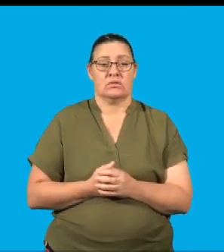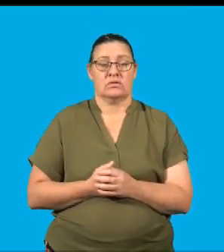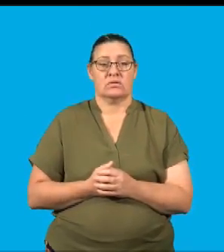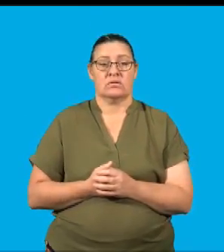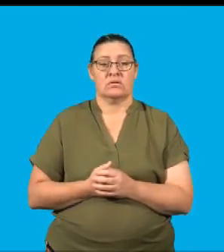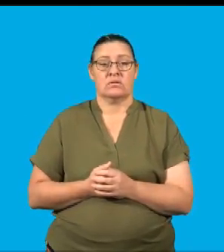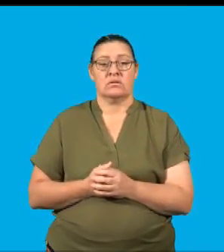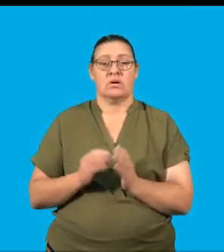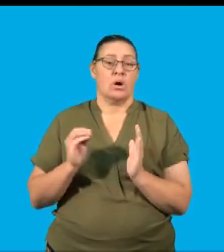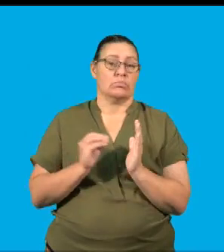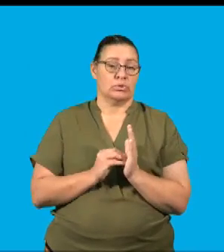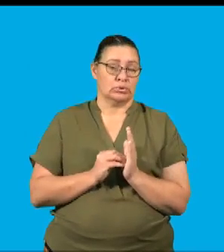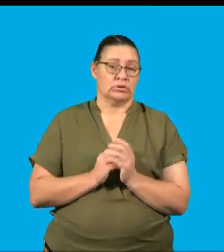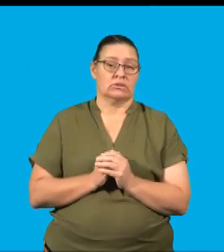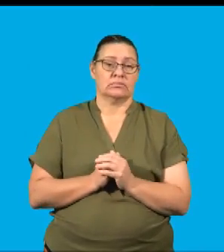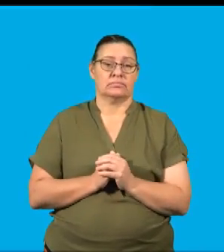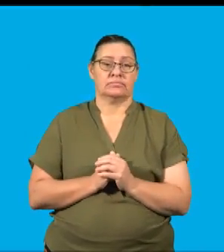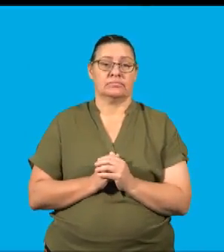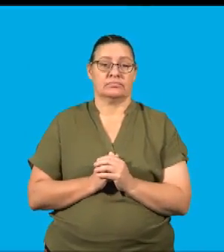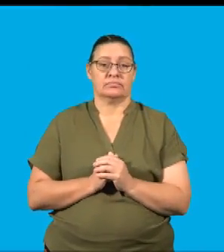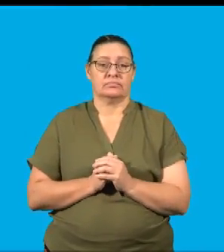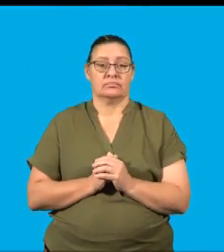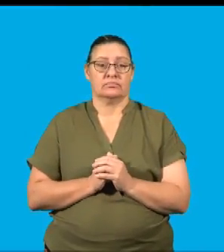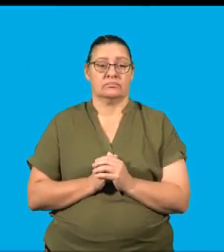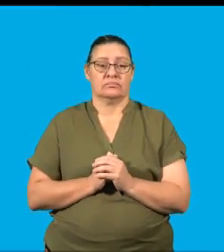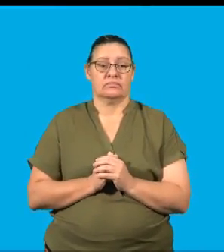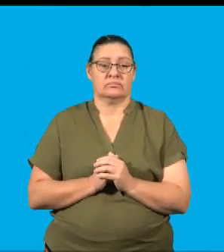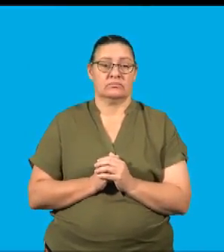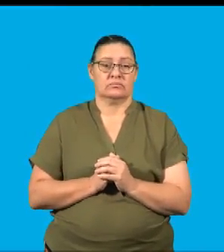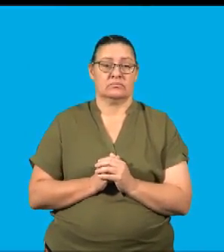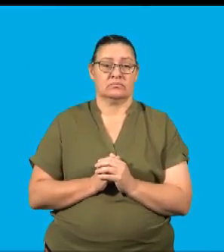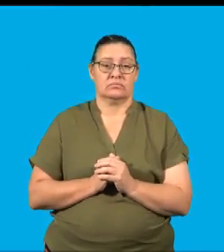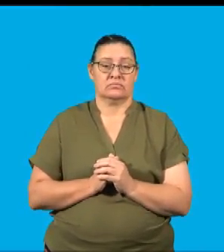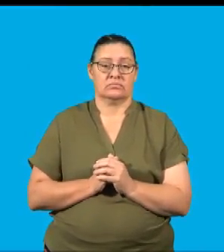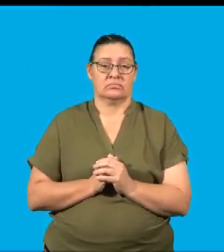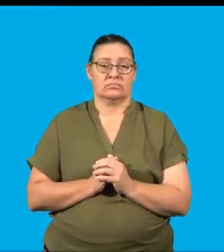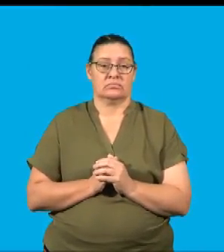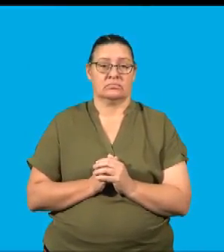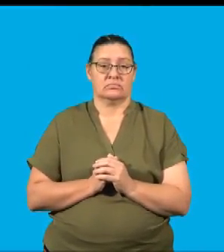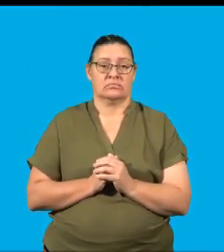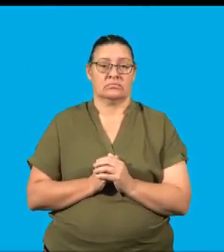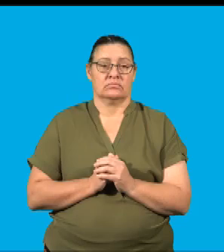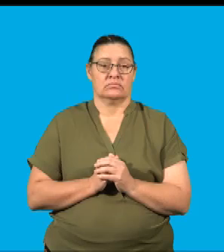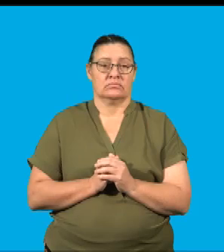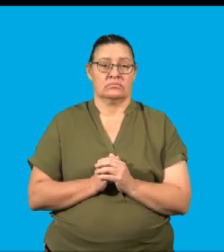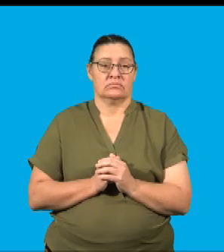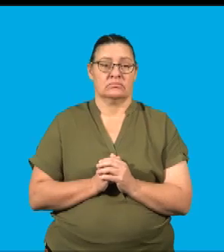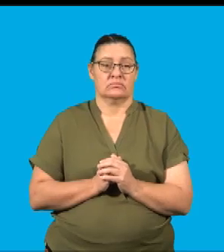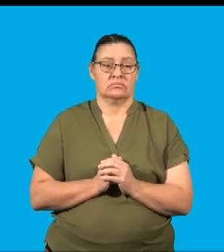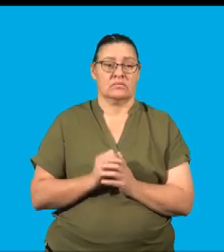So when we punch in our calculators, then we will say 3,000. Let me restart the